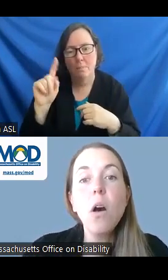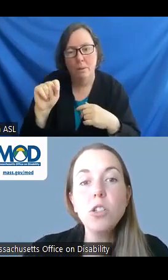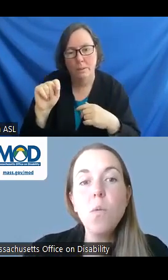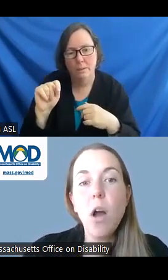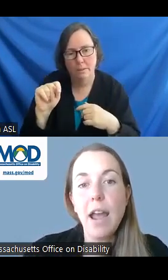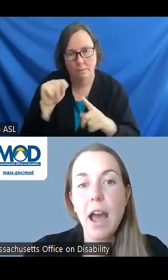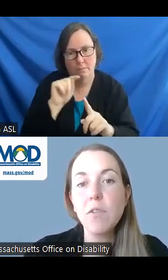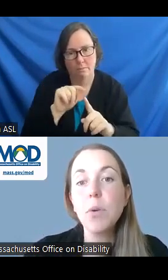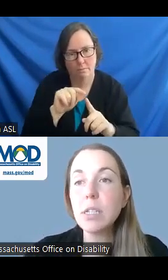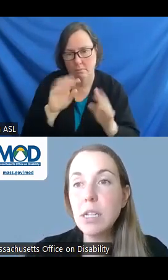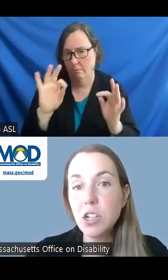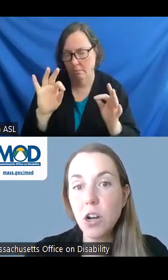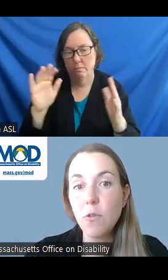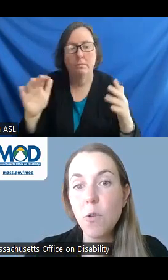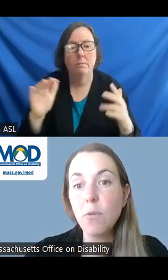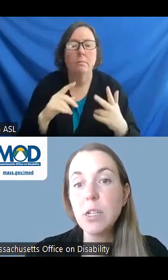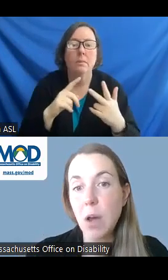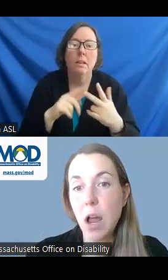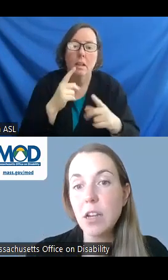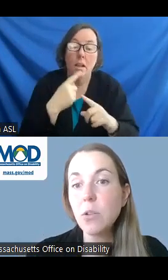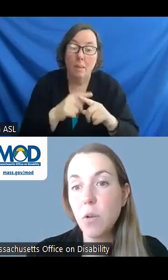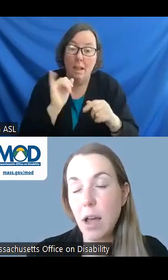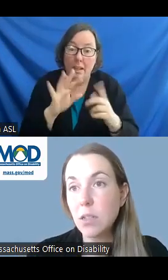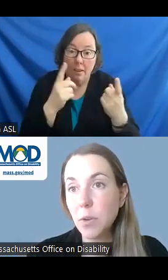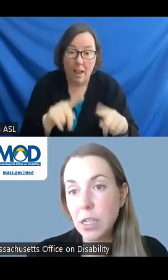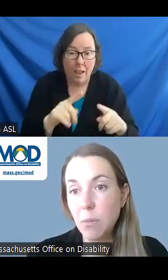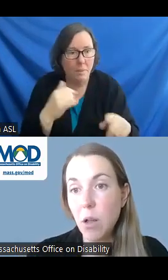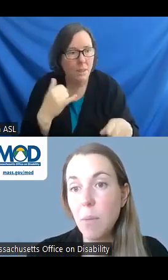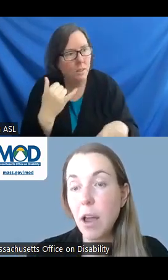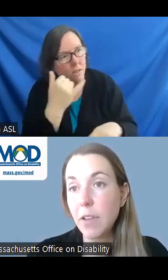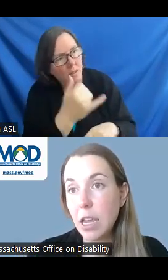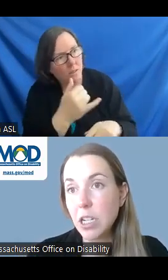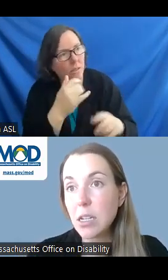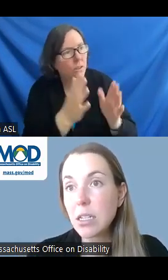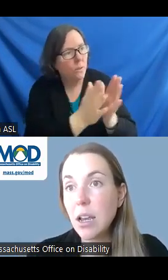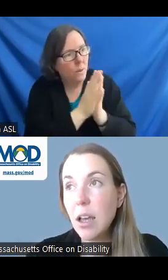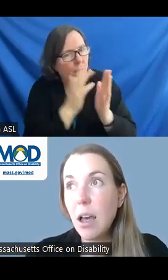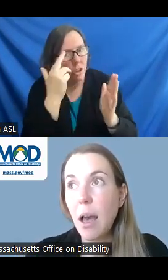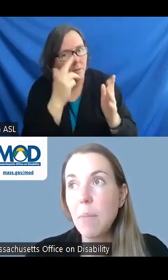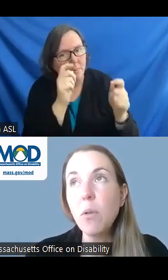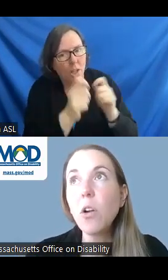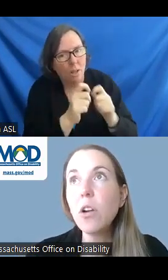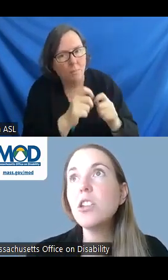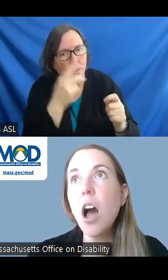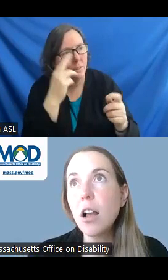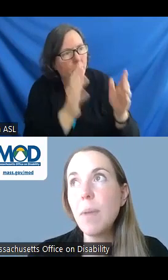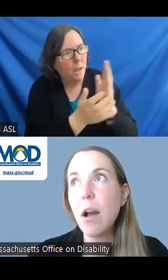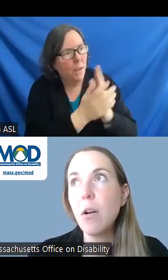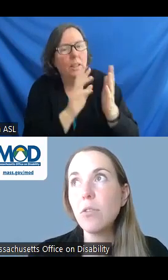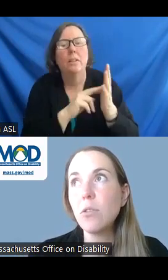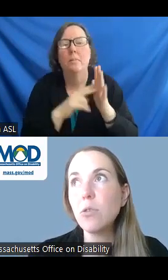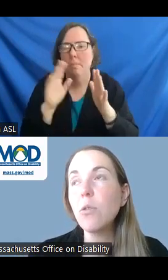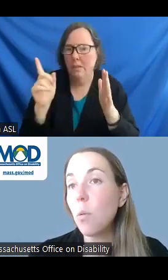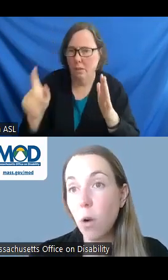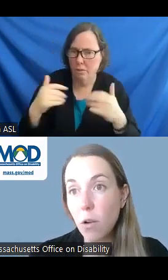You also want to have a procedure for responding to requests for reasonable modifications. And we're going to talk